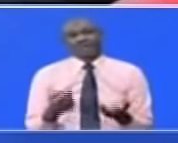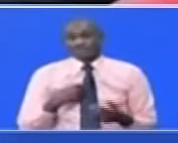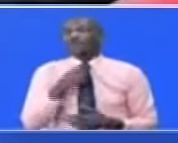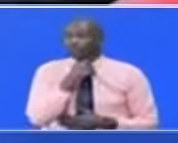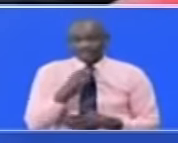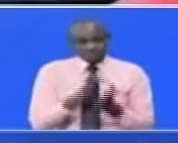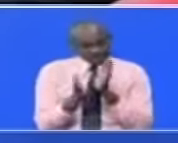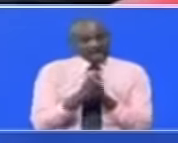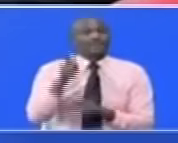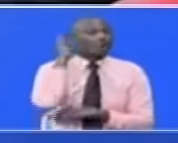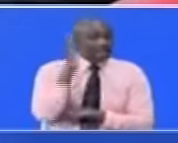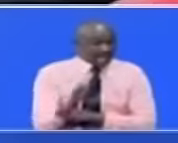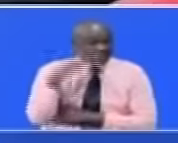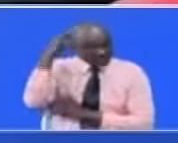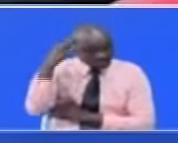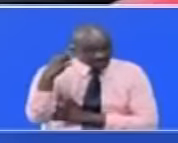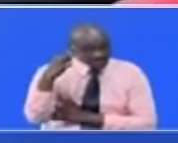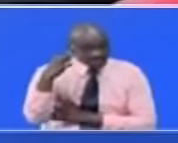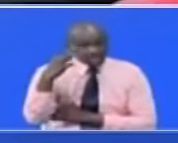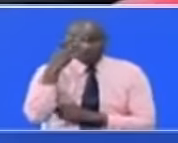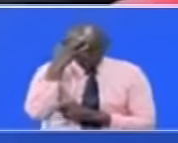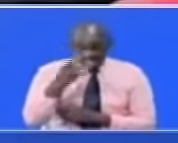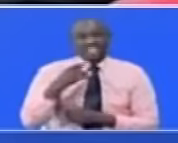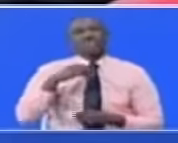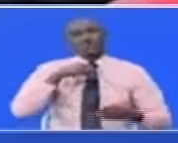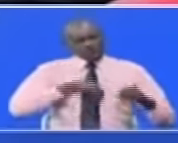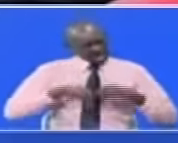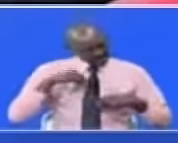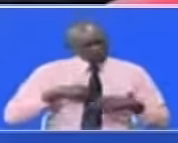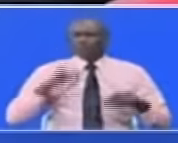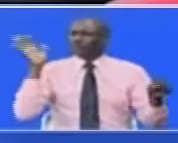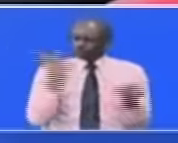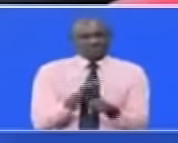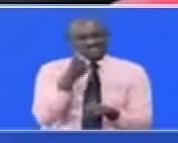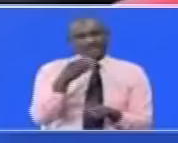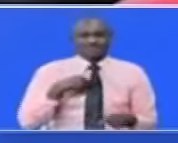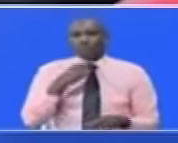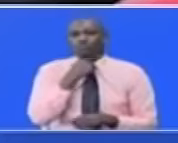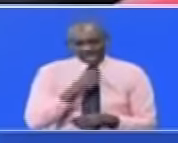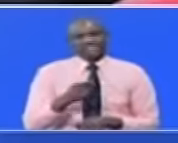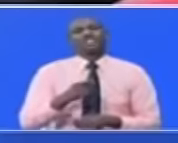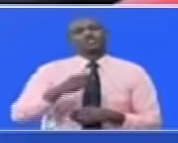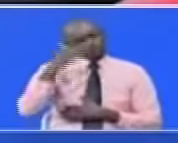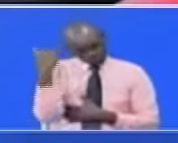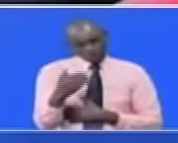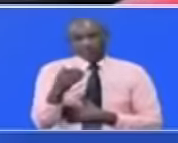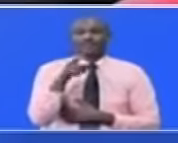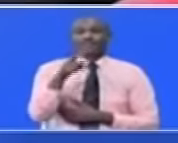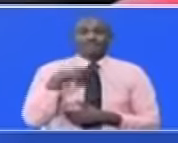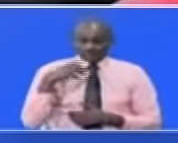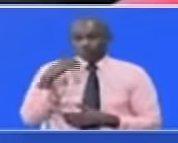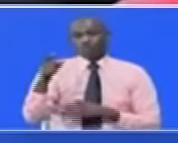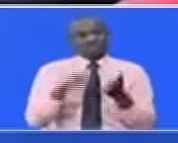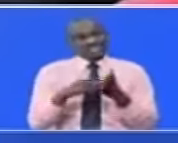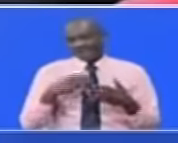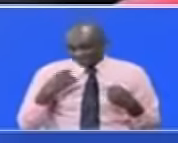become a lawyer in future because there's corruption worldwide, and I want to be that voice that the innocent ones need